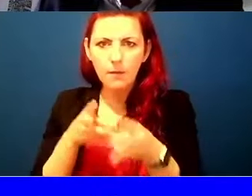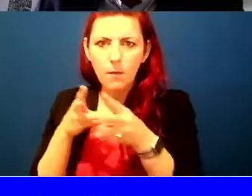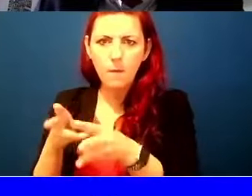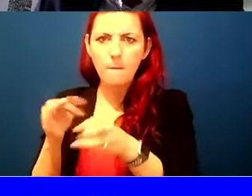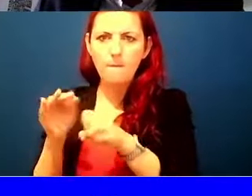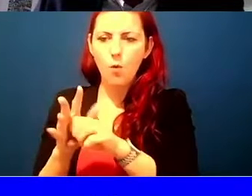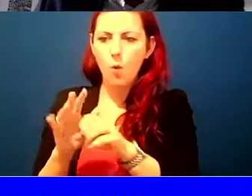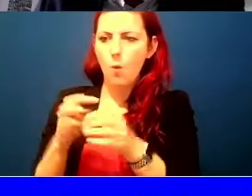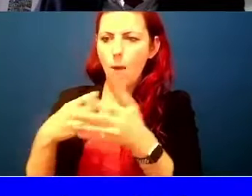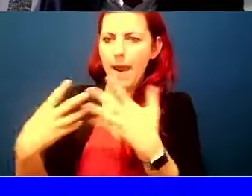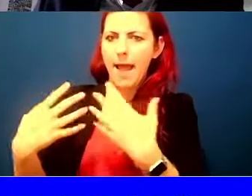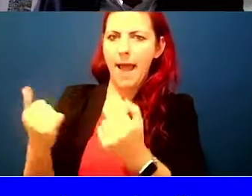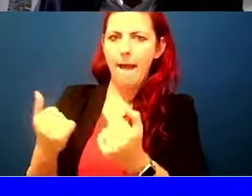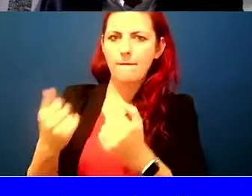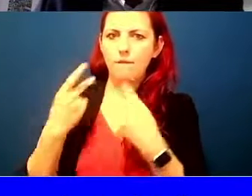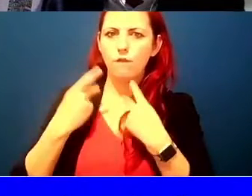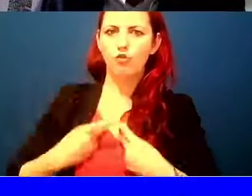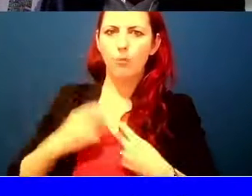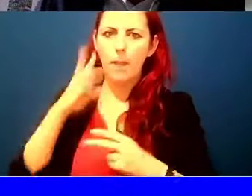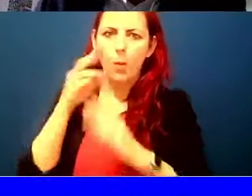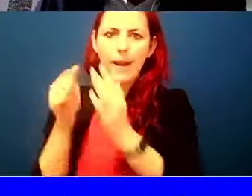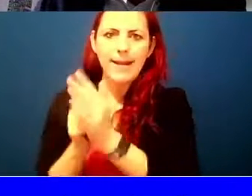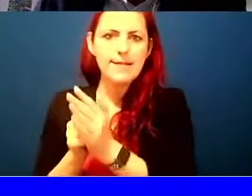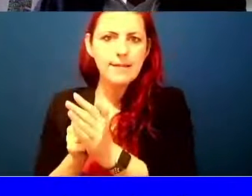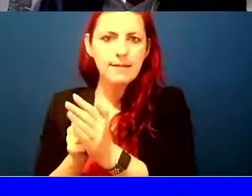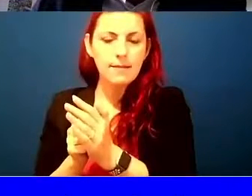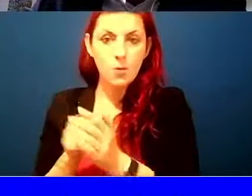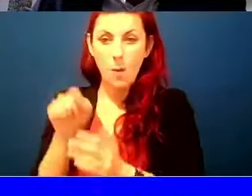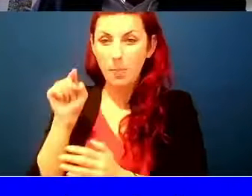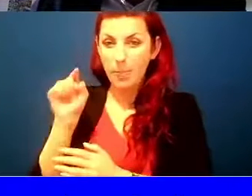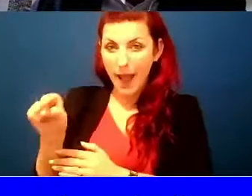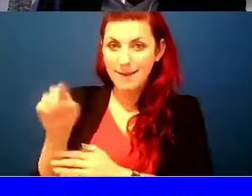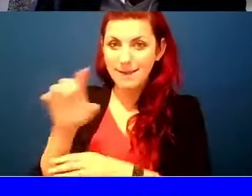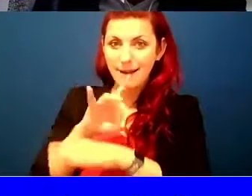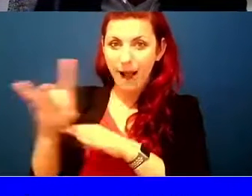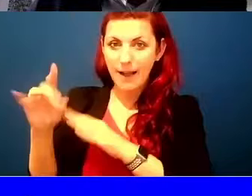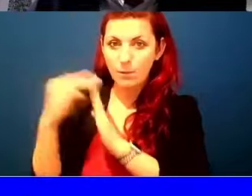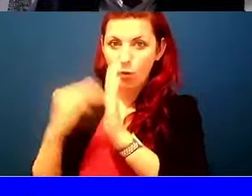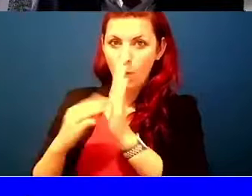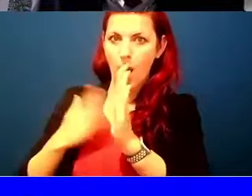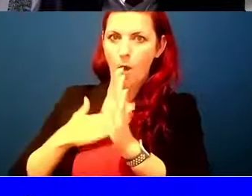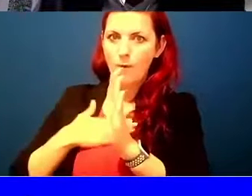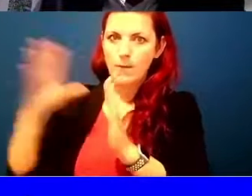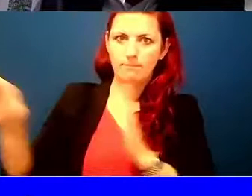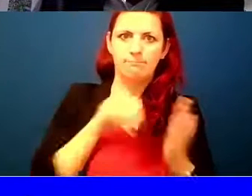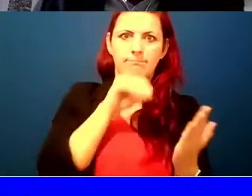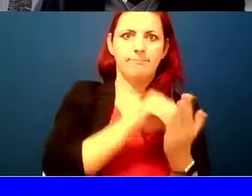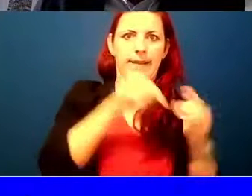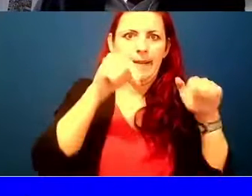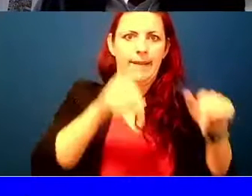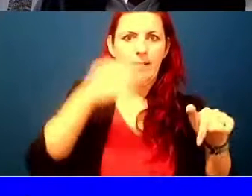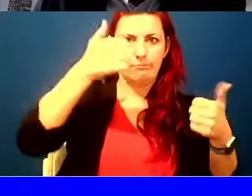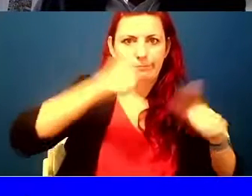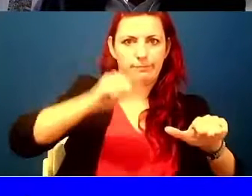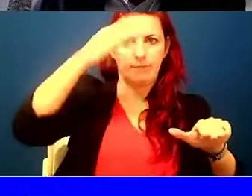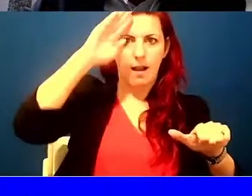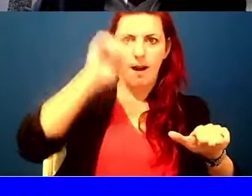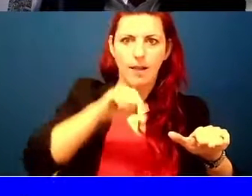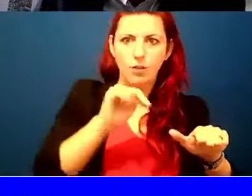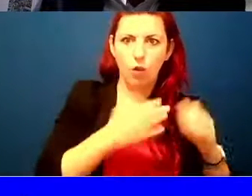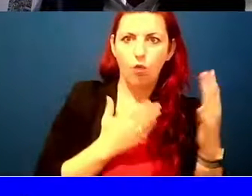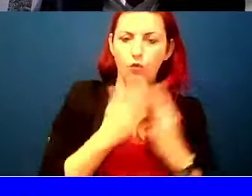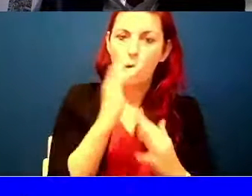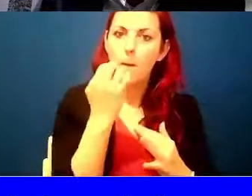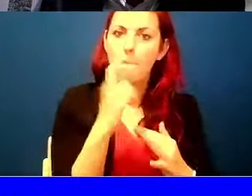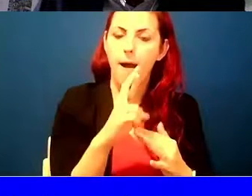witnesses. Ideally, that's the type of program that we would like to see rolled out here in Ireland through the Bar Council and